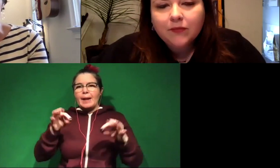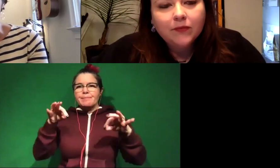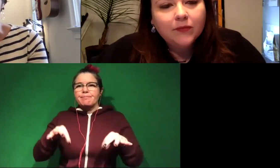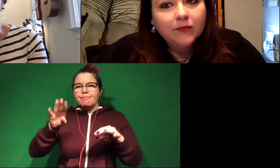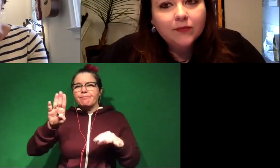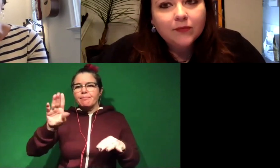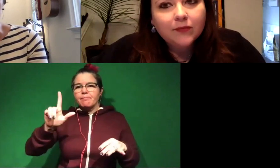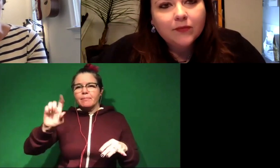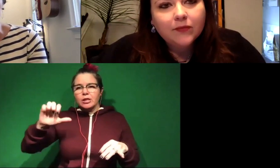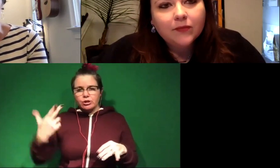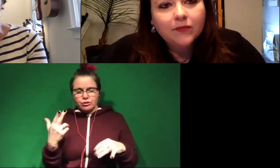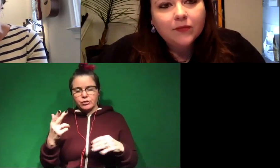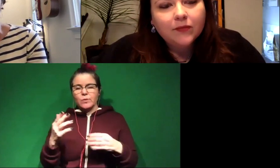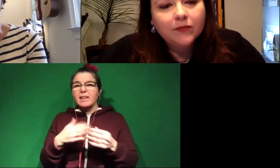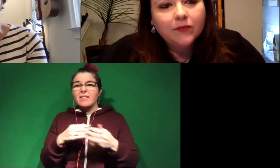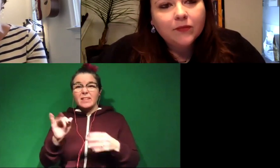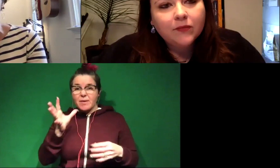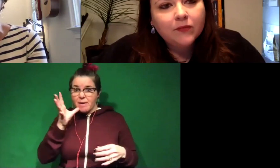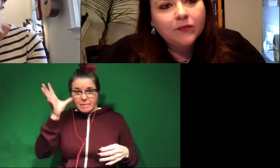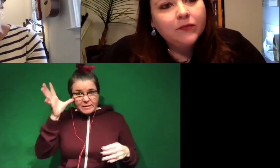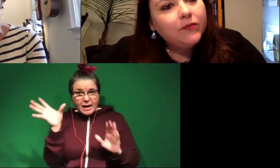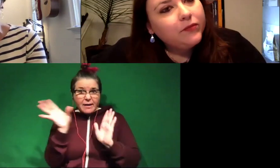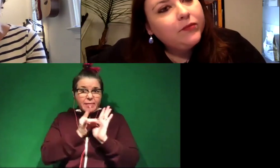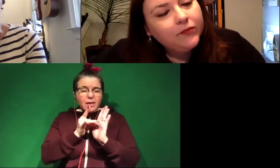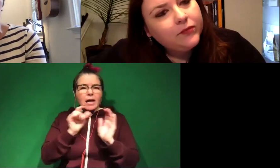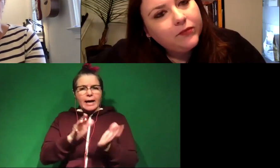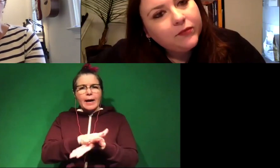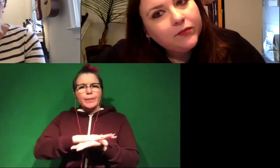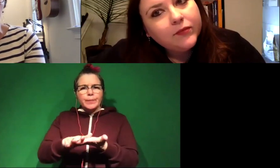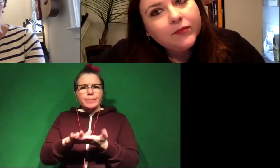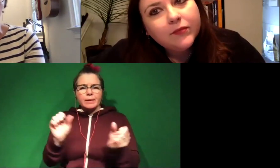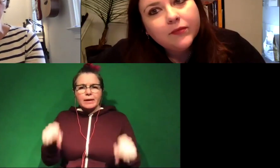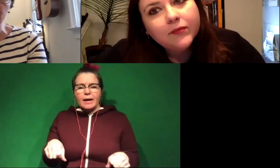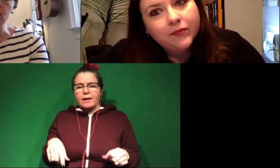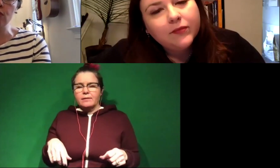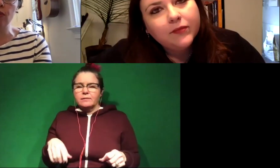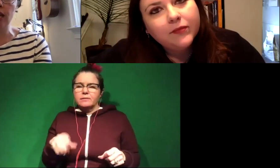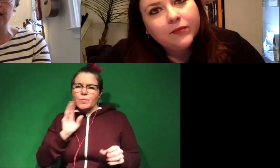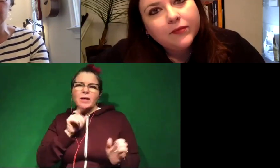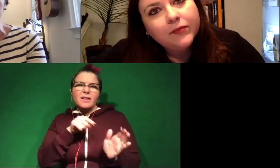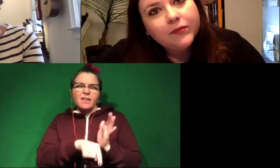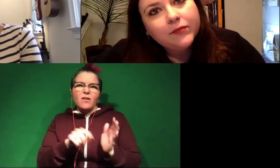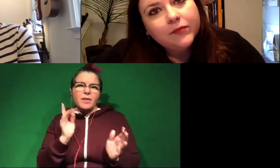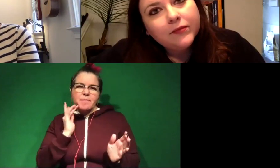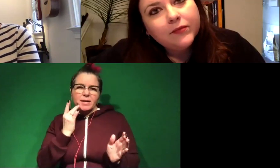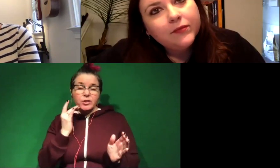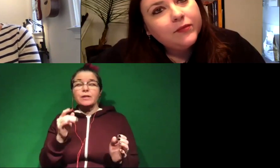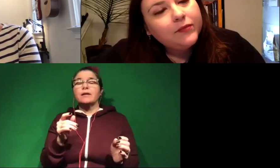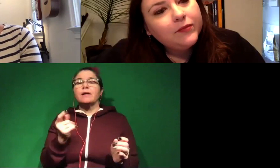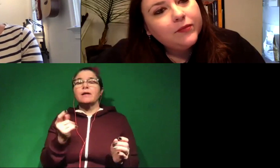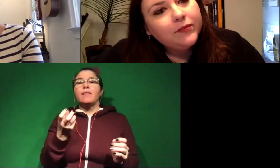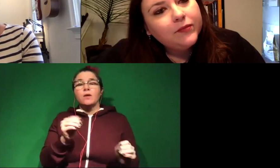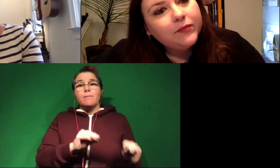if there were microbes from the mom and the dad, we can bleach it away. And the bleach kills all the bacteria. Then we move the eggs into a media that we've